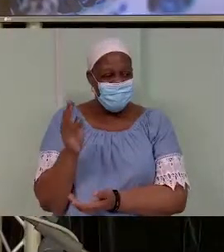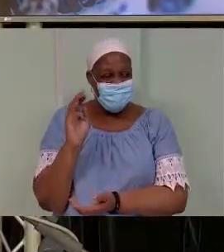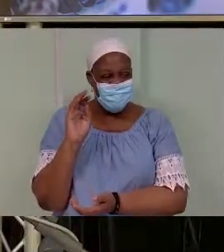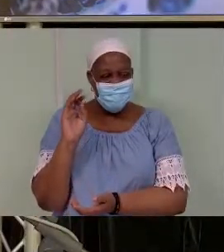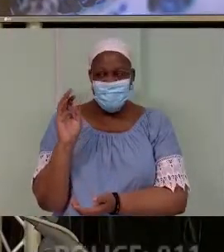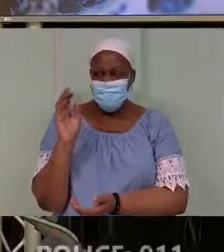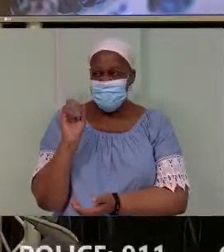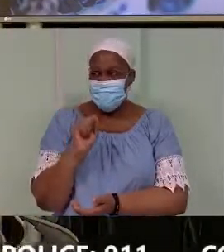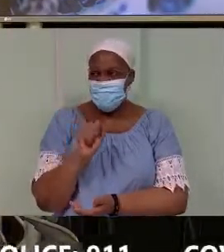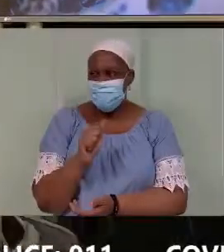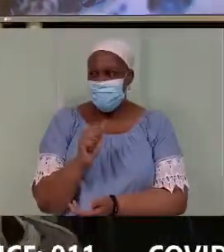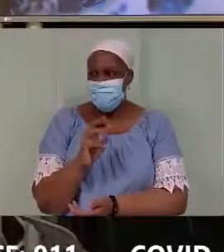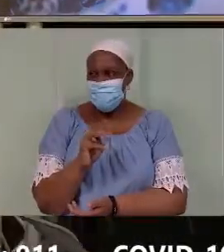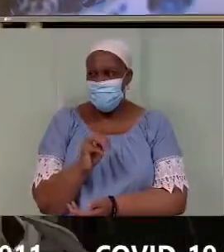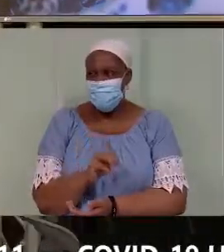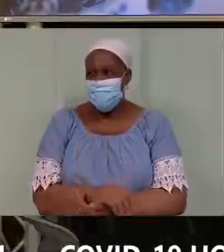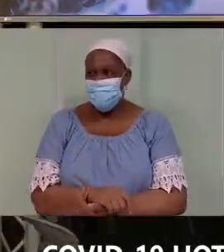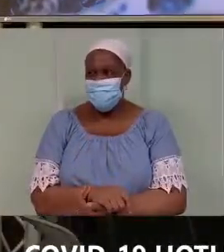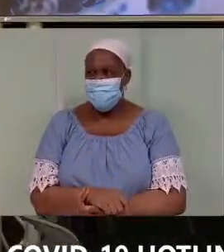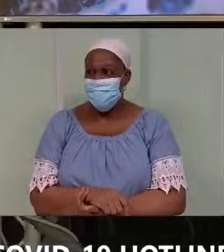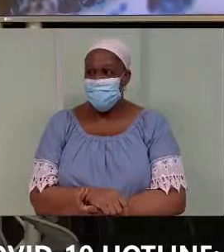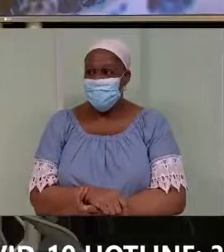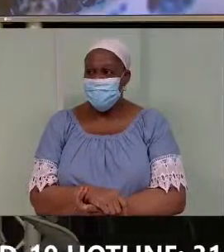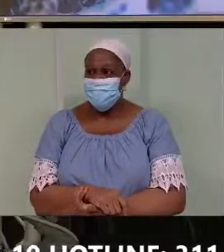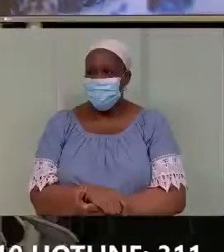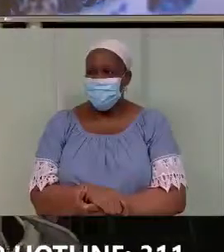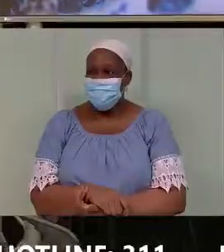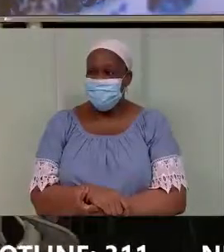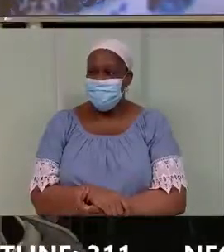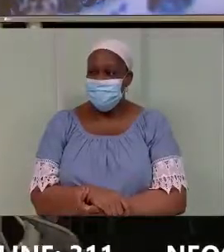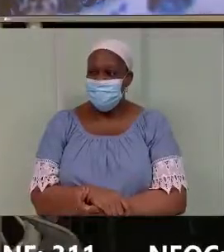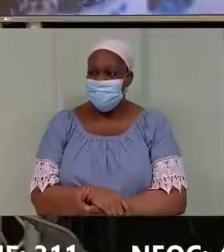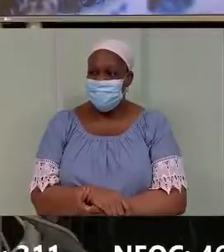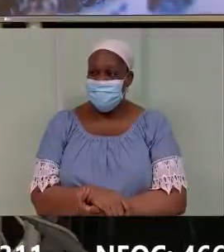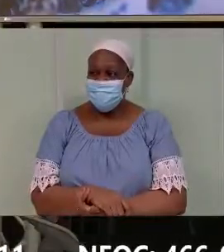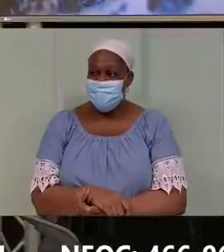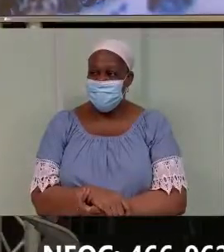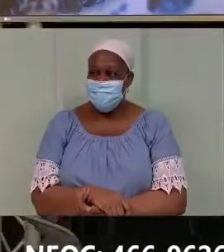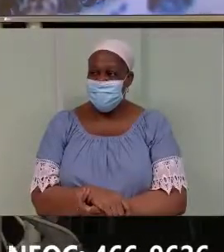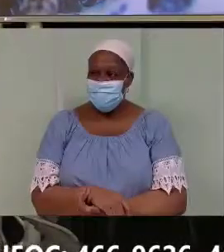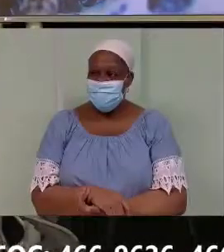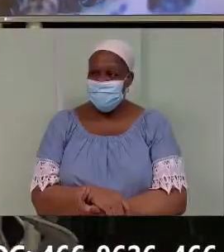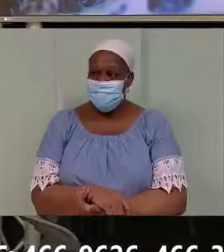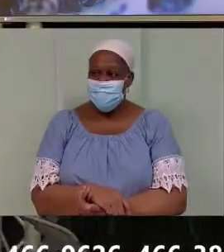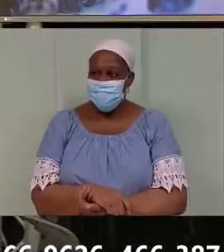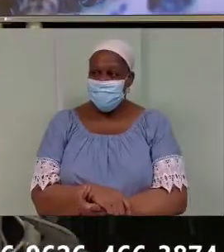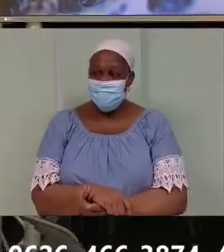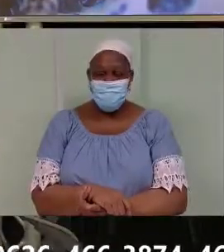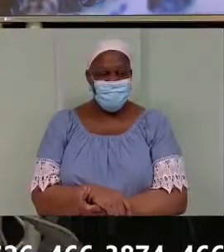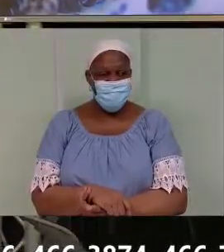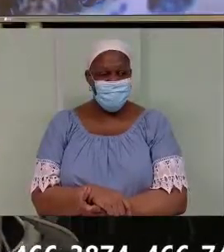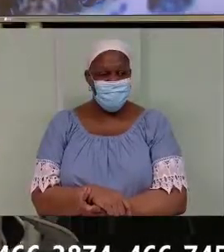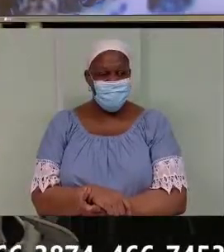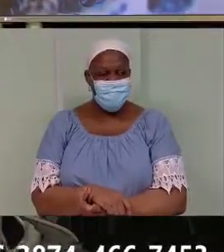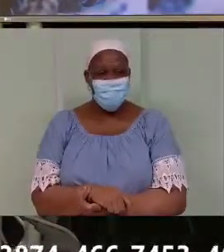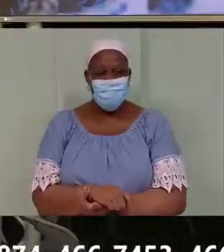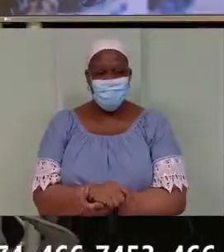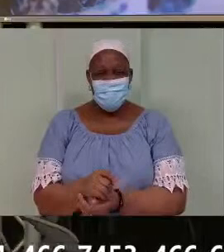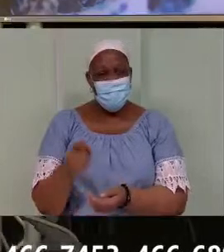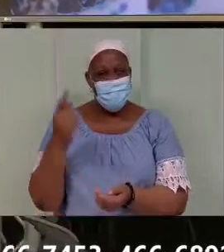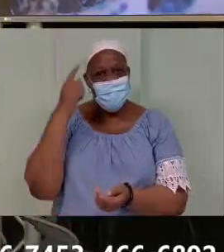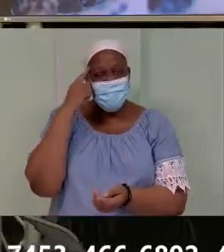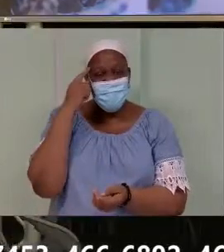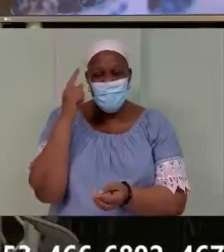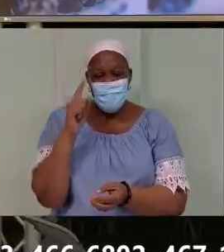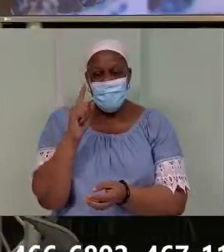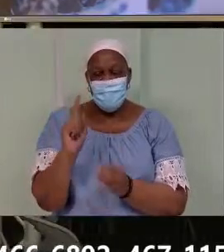was concluding that your presentation was about me and Dr. Wilkinson. But of